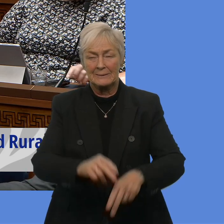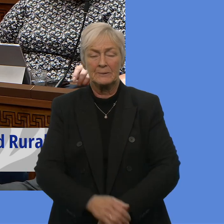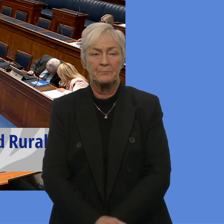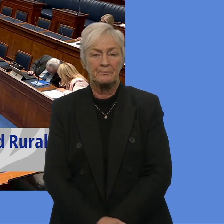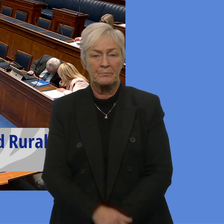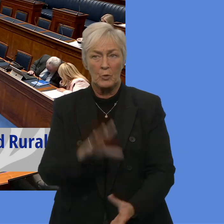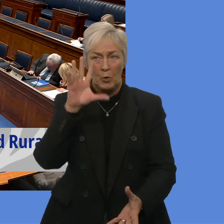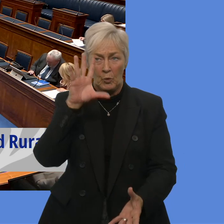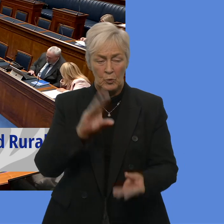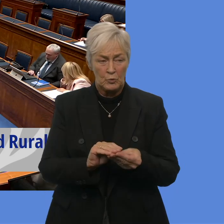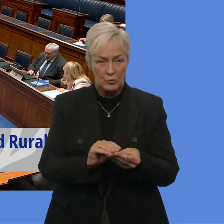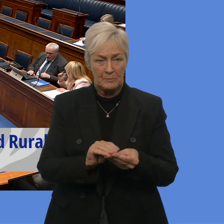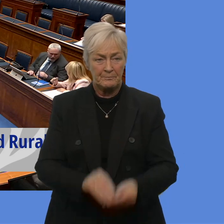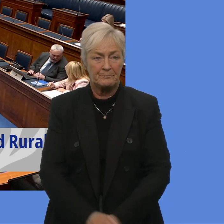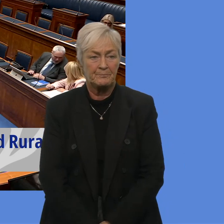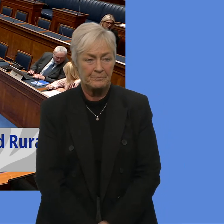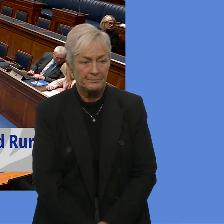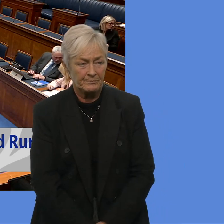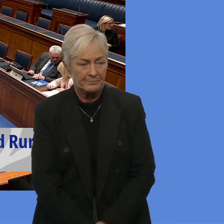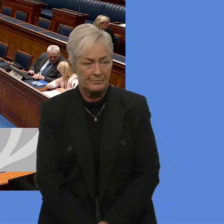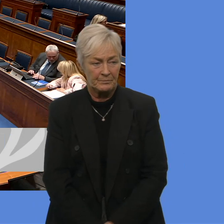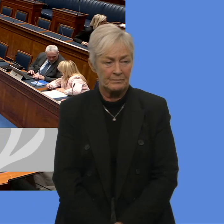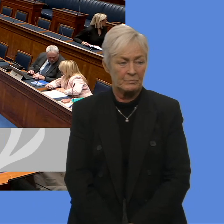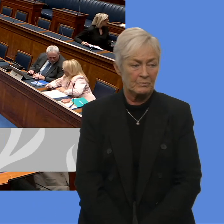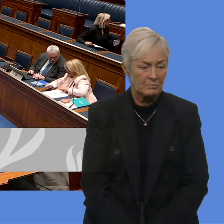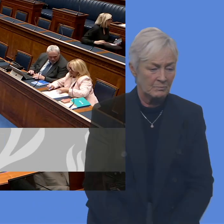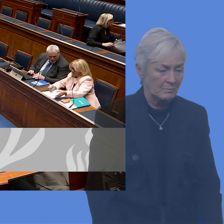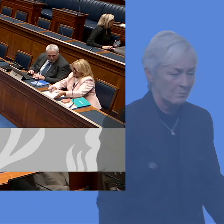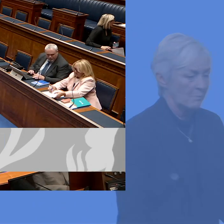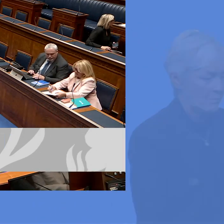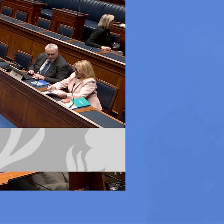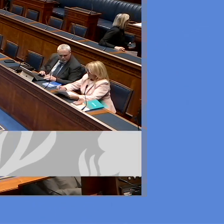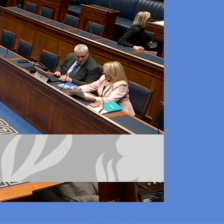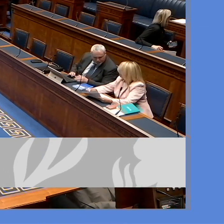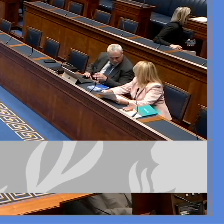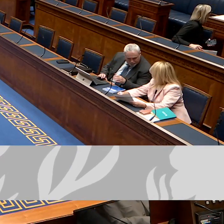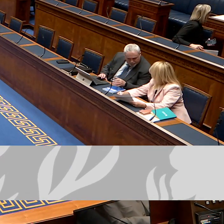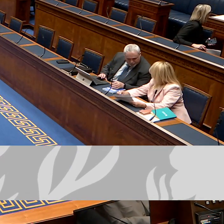conclusion questions to the Minister for Agriculture, Environment and Rural Affairs. We now move to the Minister for Communities, and I call Mark